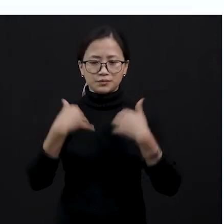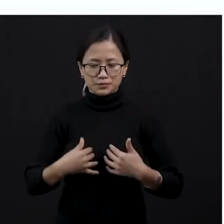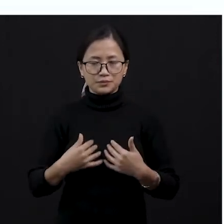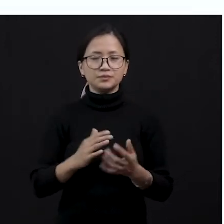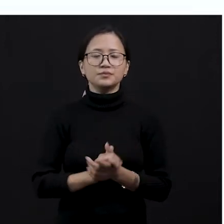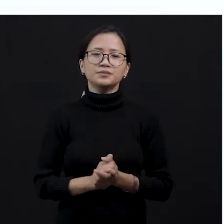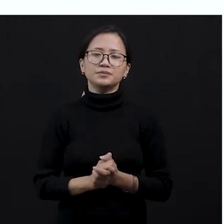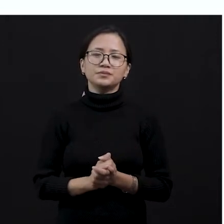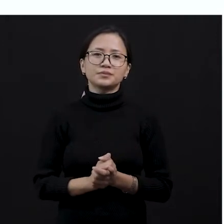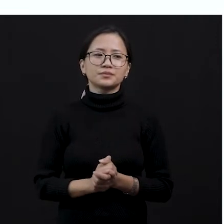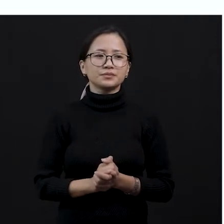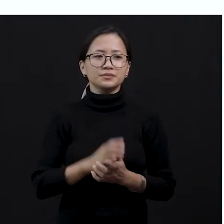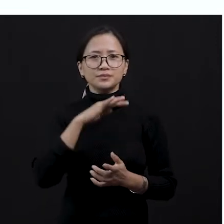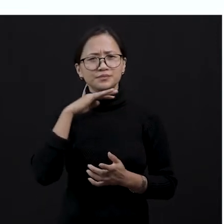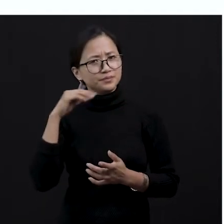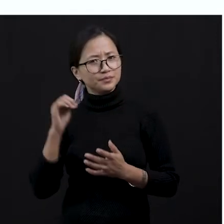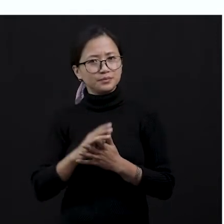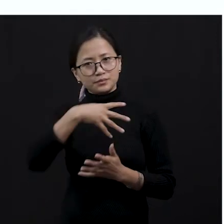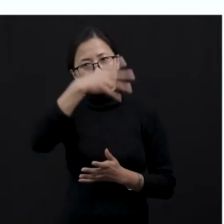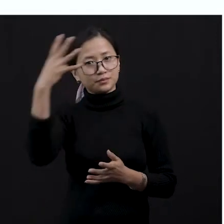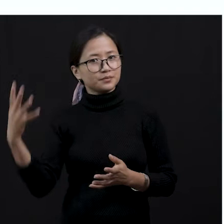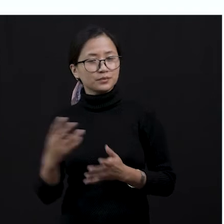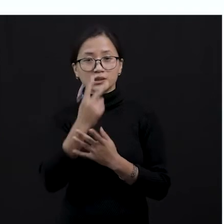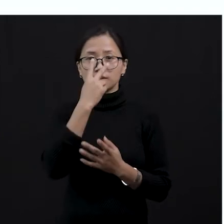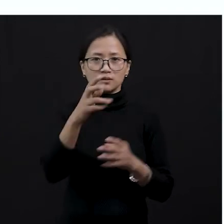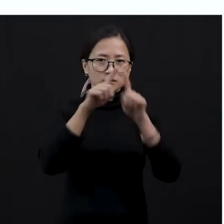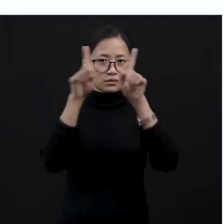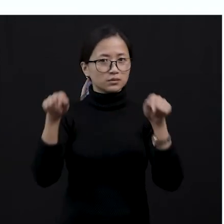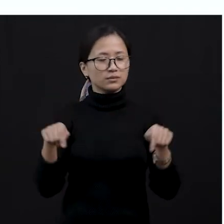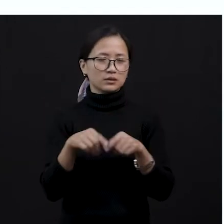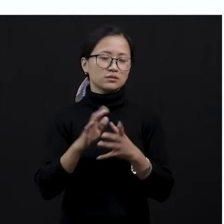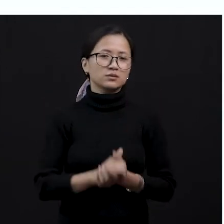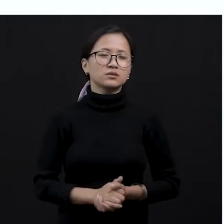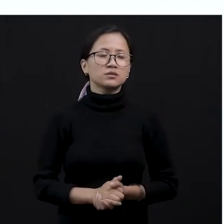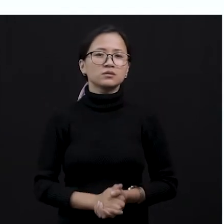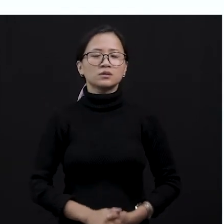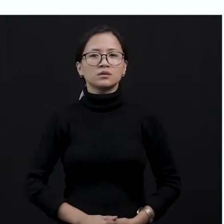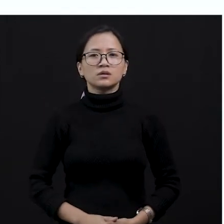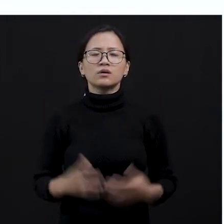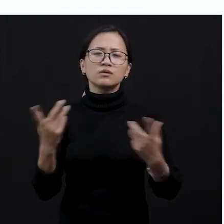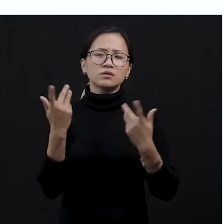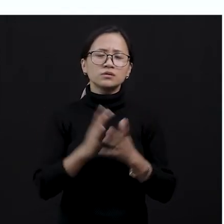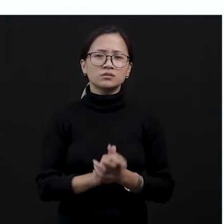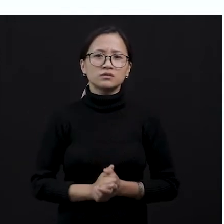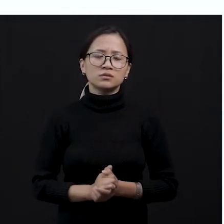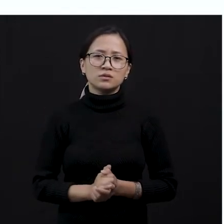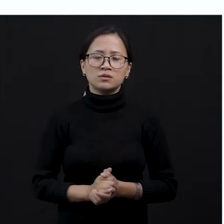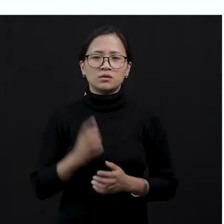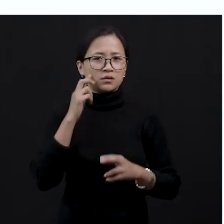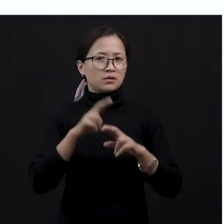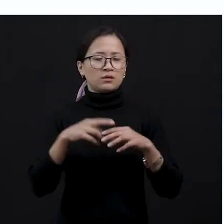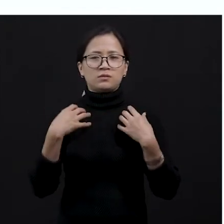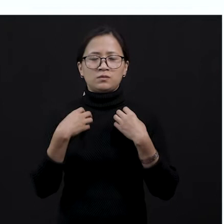the rainbow are very colorful, right? See the colors of the rainbow, we can all see, right? So the boy, what he is saying is that if I